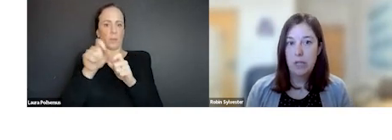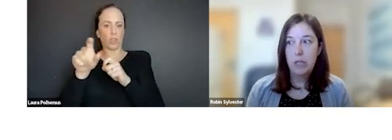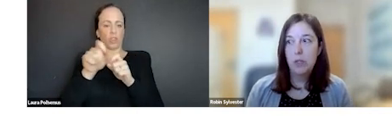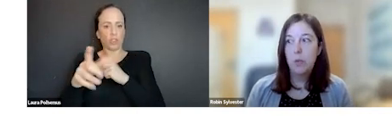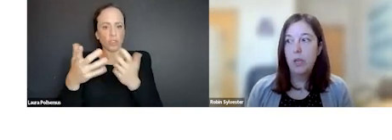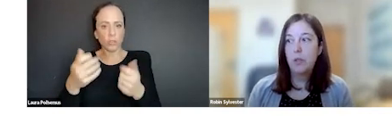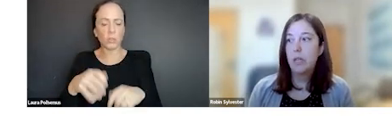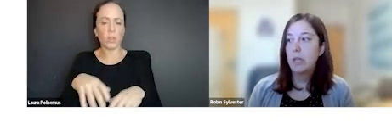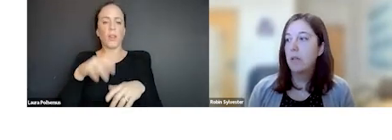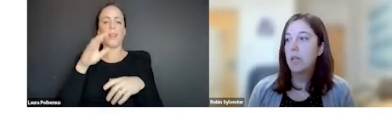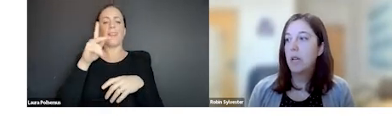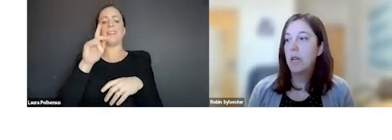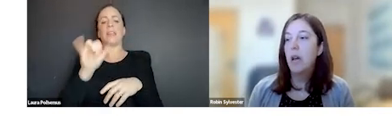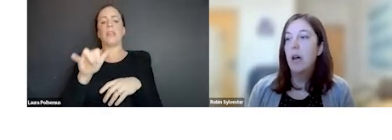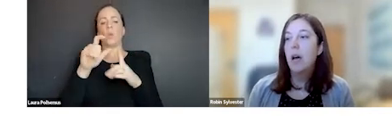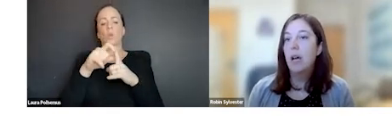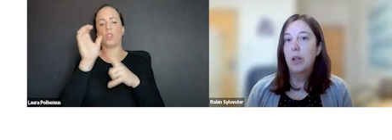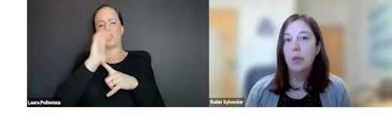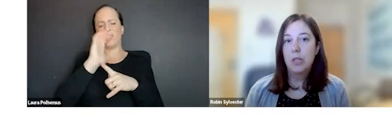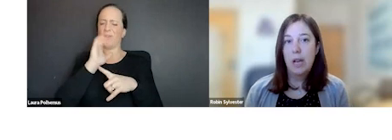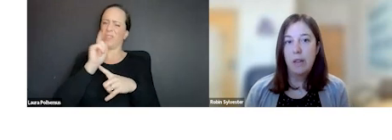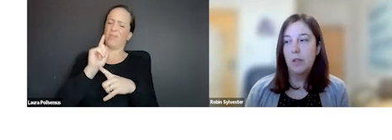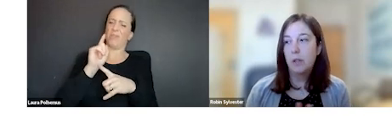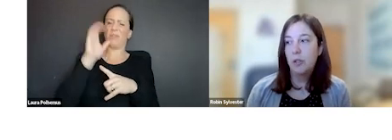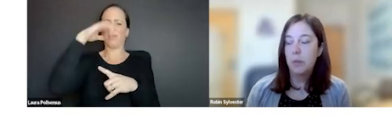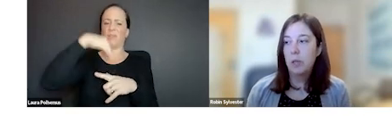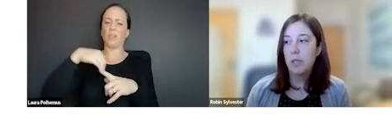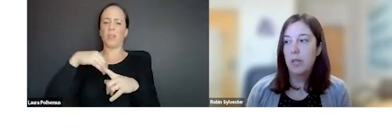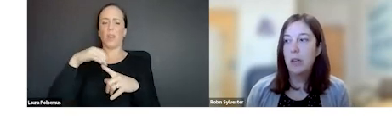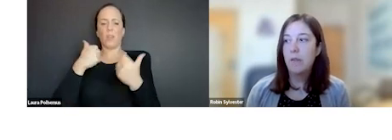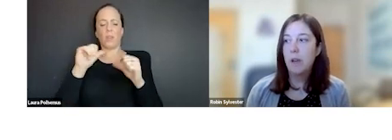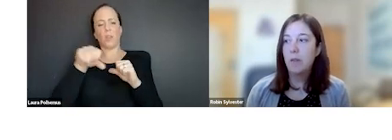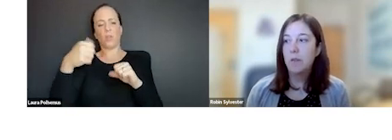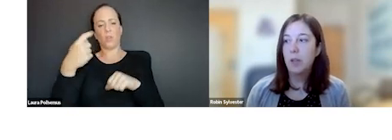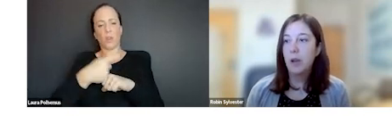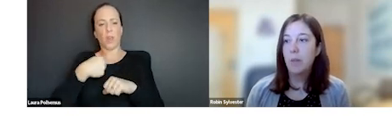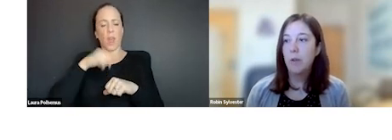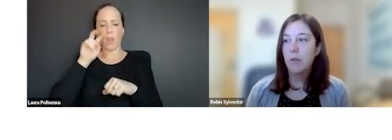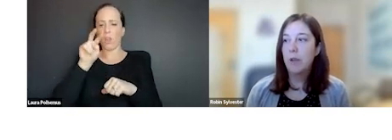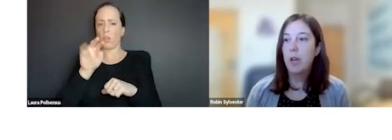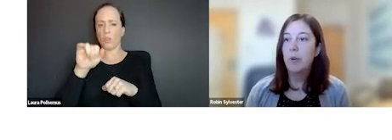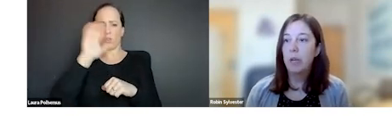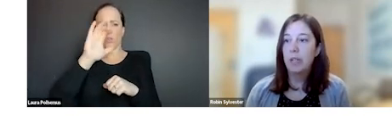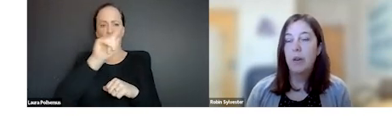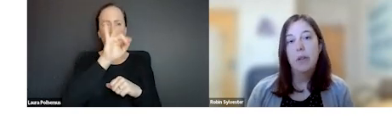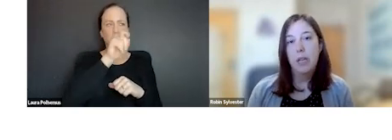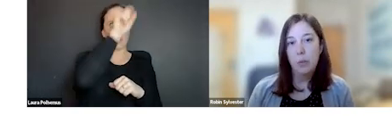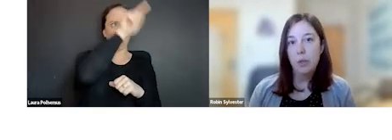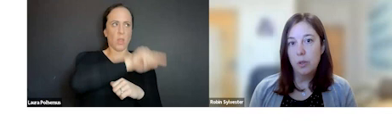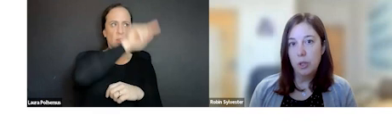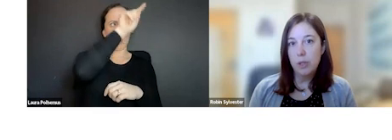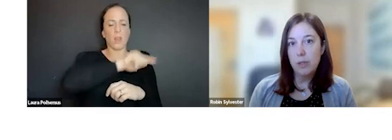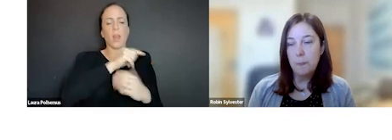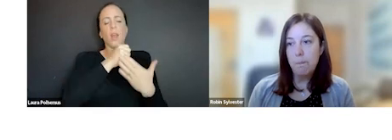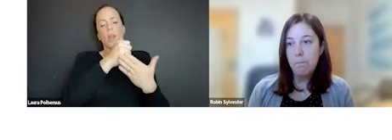bit finicky. So when I tried it the other day, I looked at the search tips on the side and found those very helpful for narrowing down the